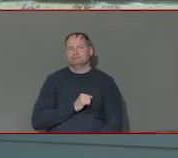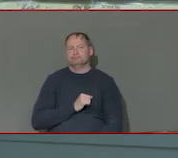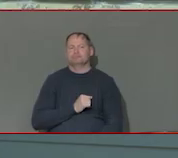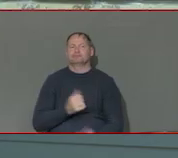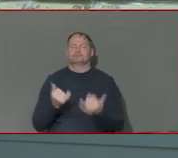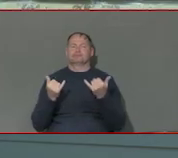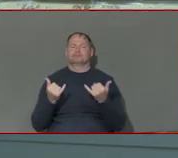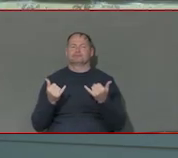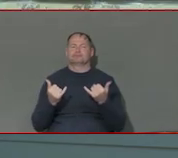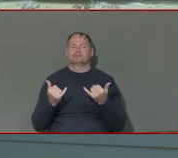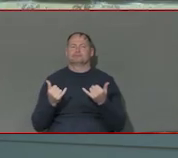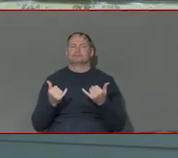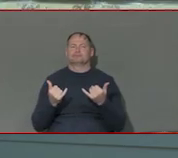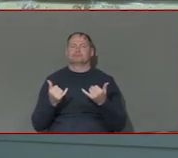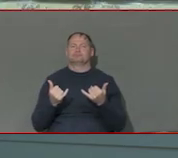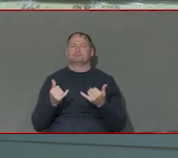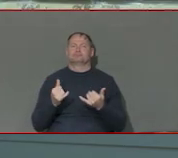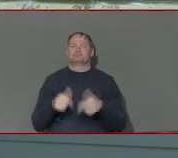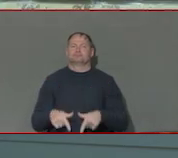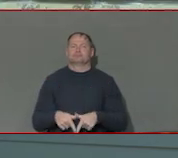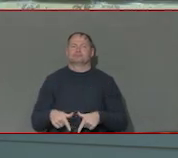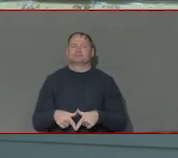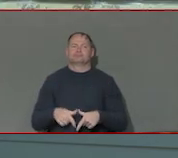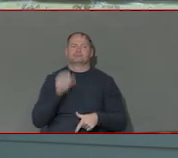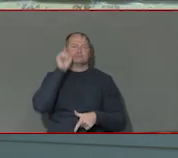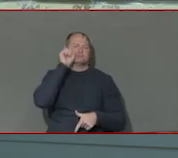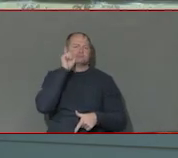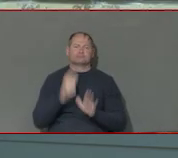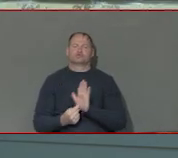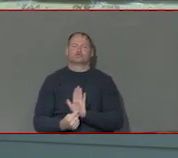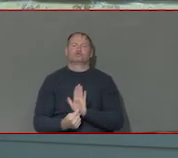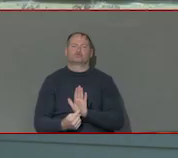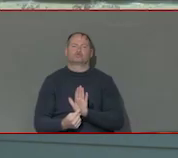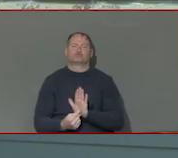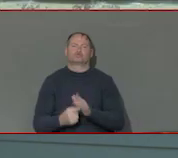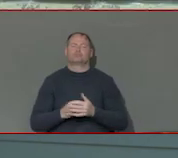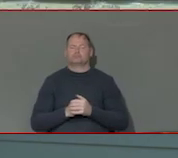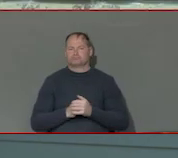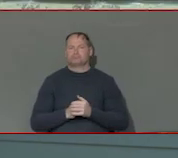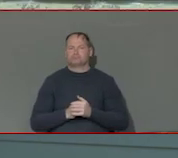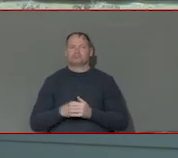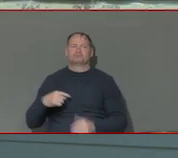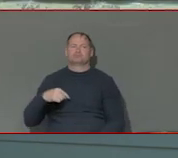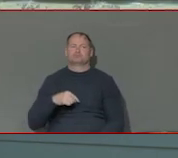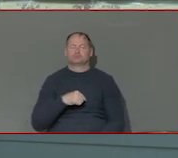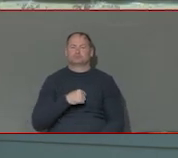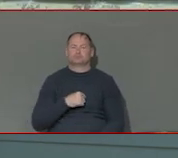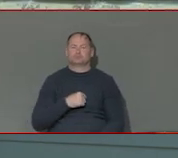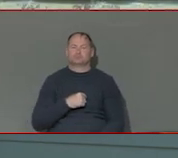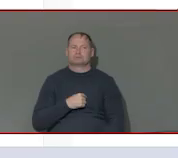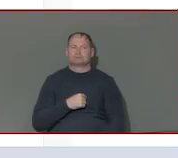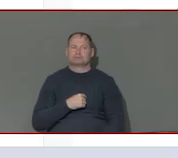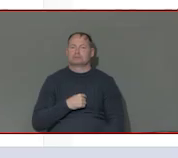the genitals to attract the opposite sex, and it also gives us a better view